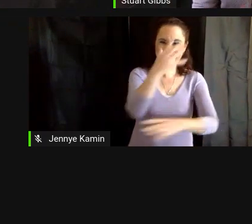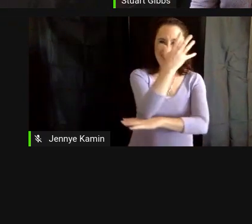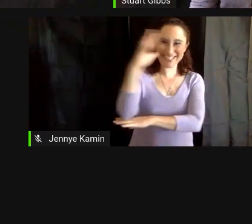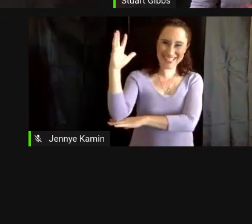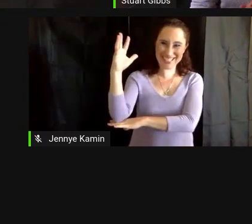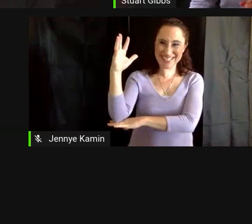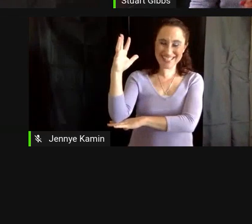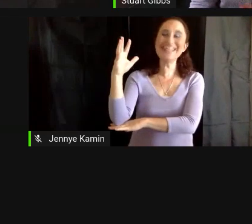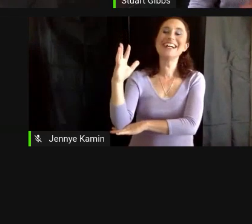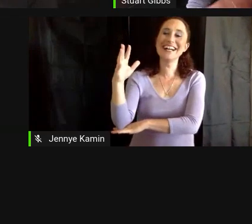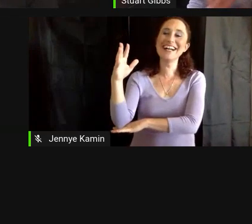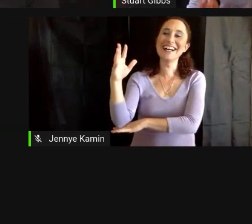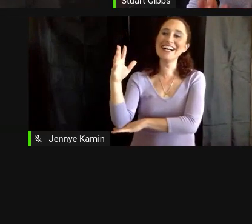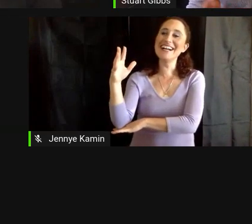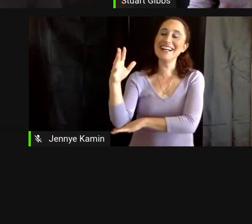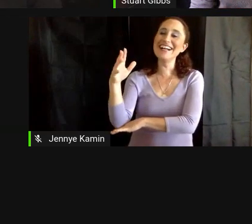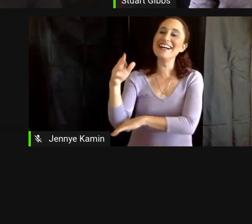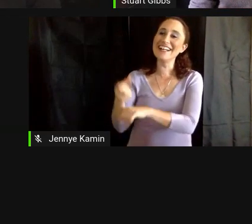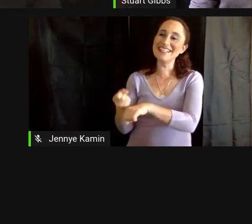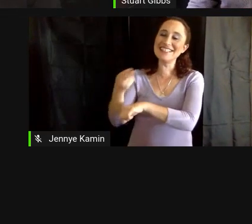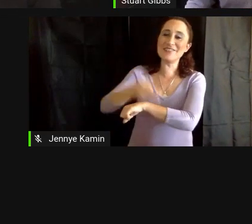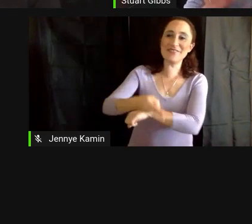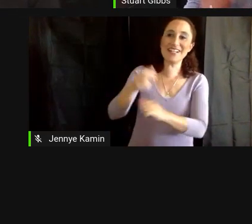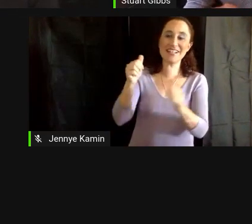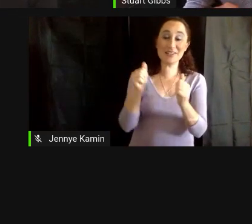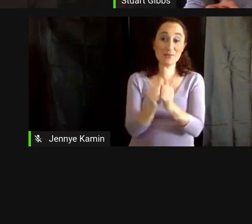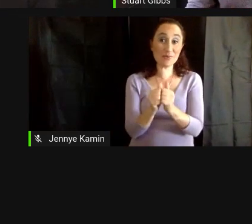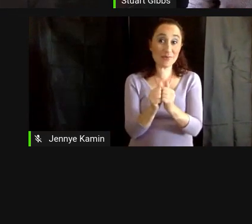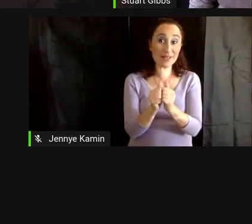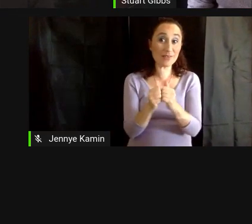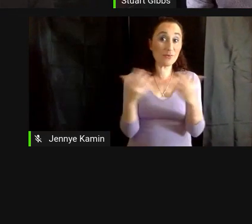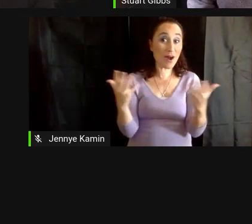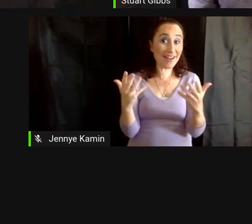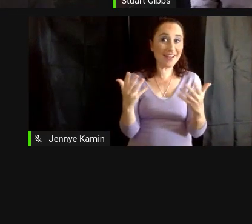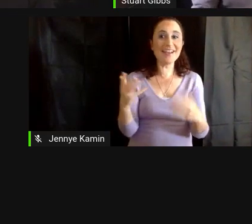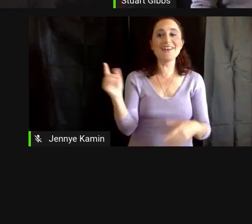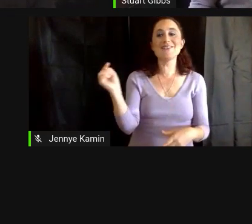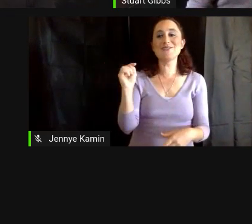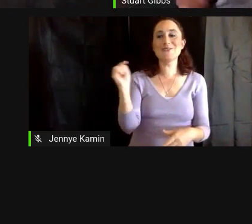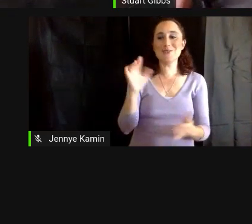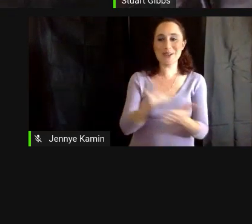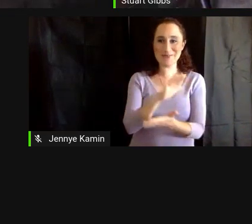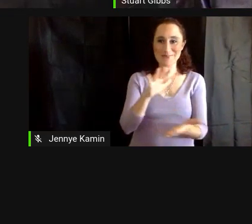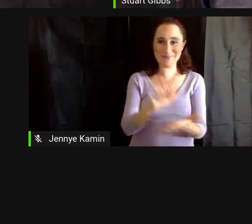and be defeated with that rarest of commodities, toilet paper.